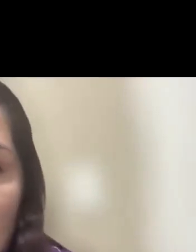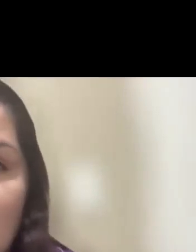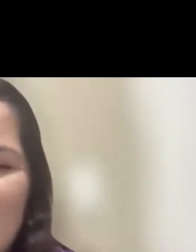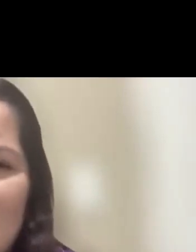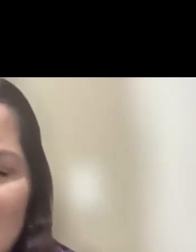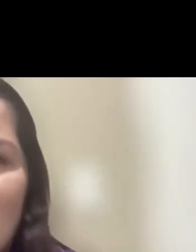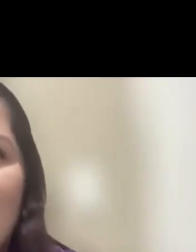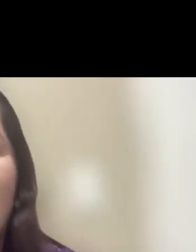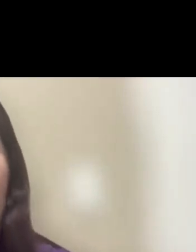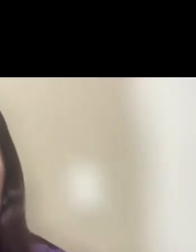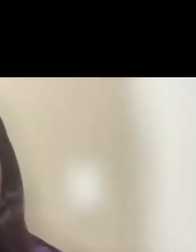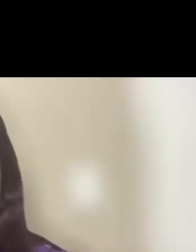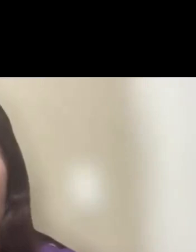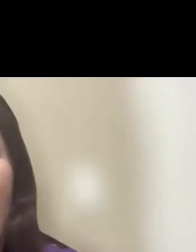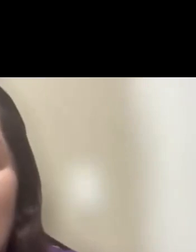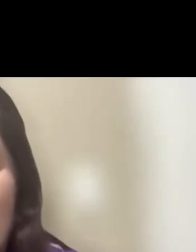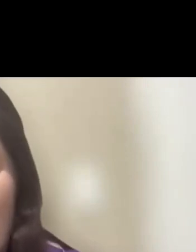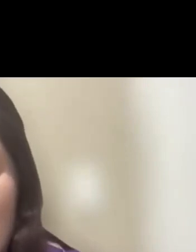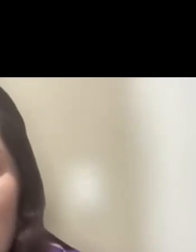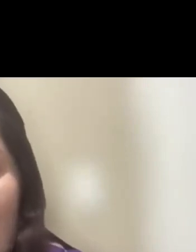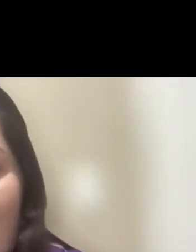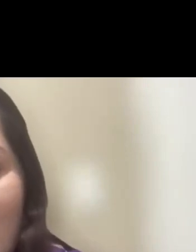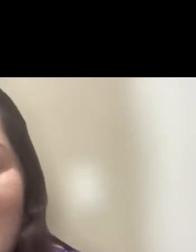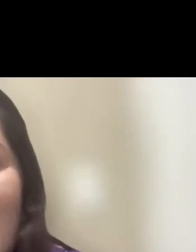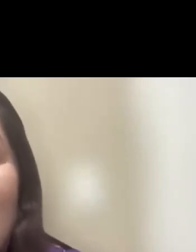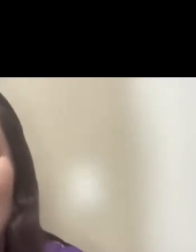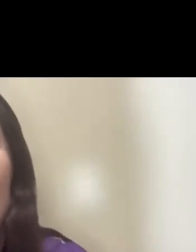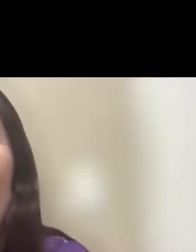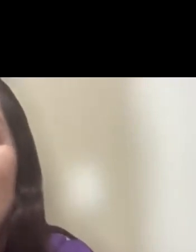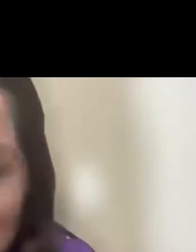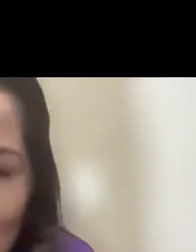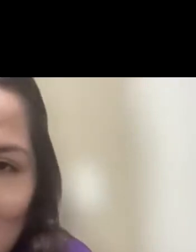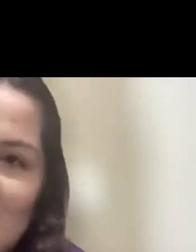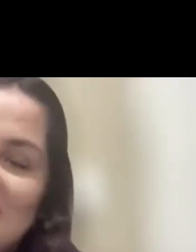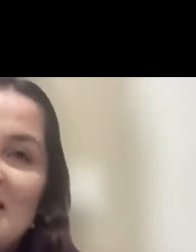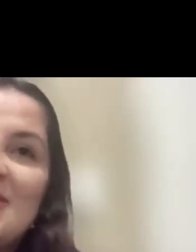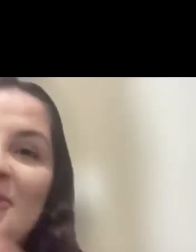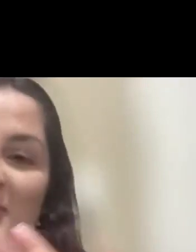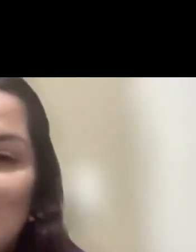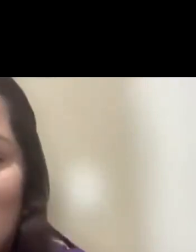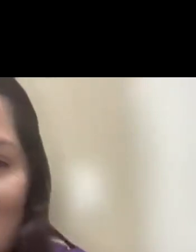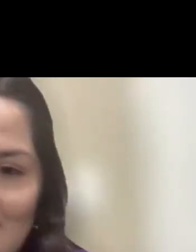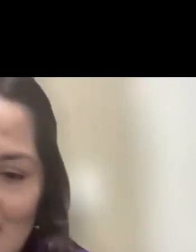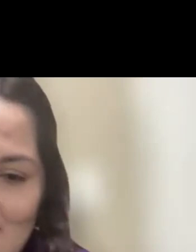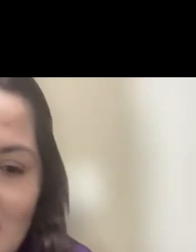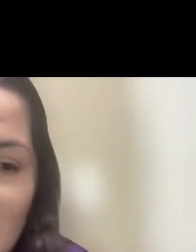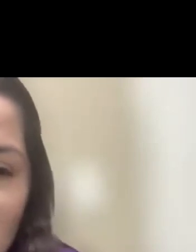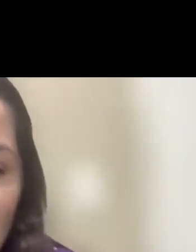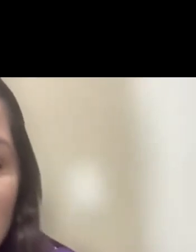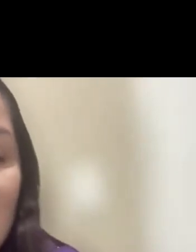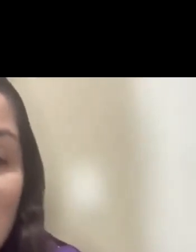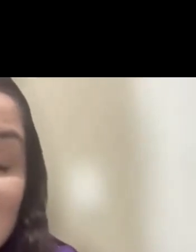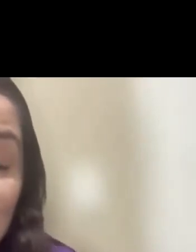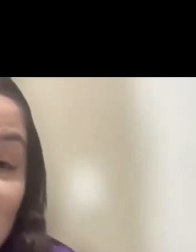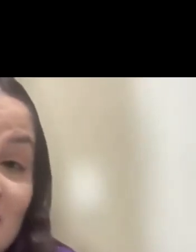with her mom, who was like 93 at the time. And I told her, I was like, well, I was even kind of scared because I got so many people like laughing at me. I